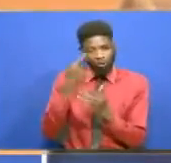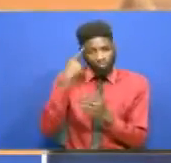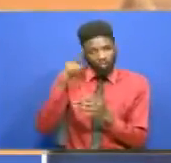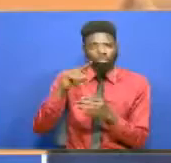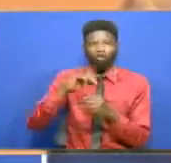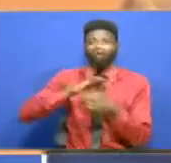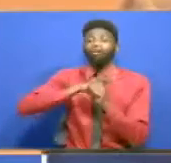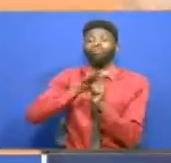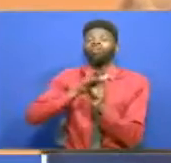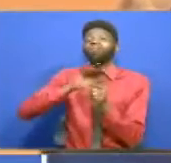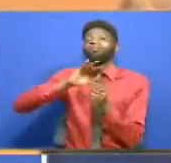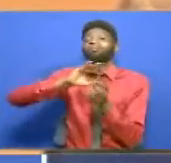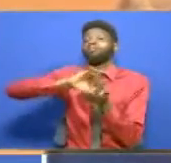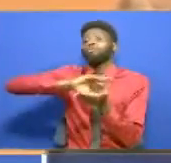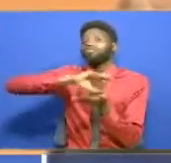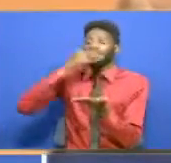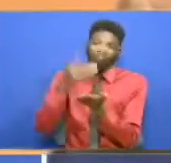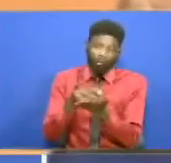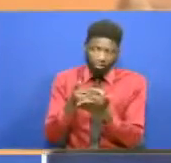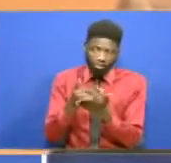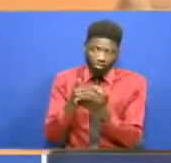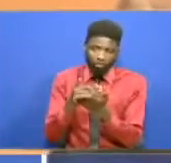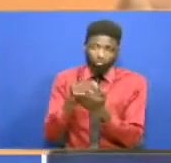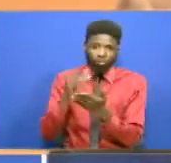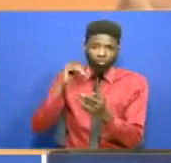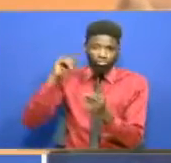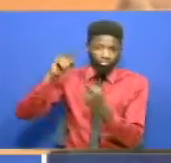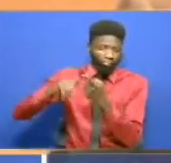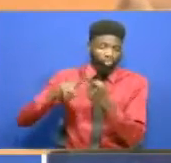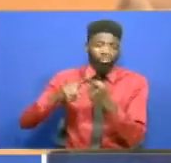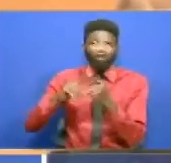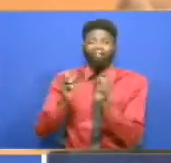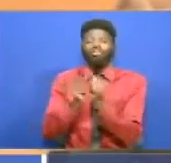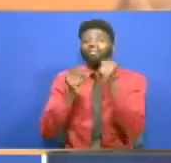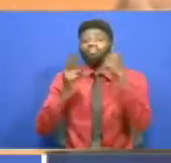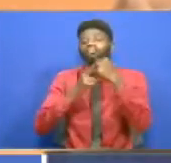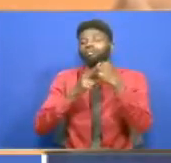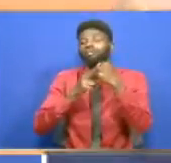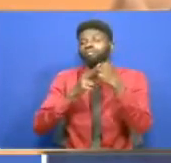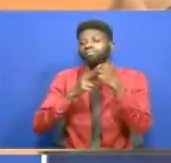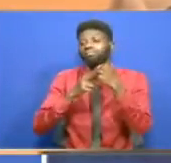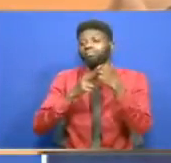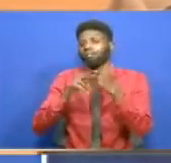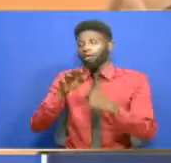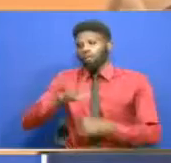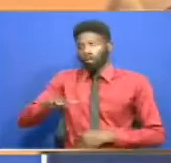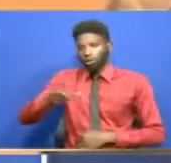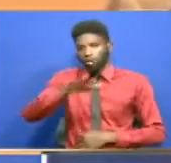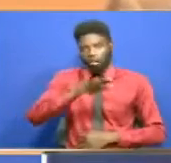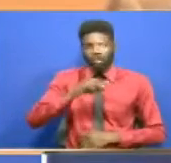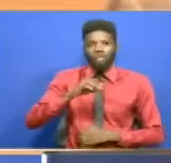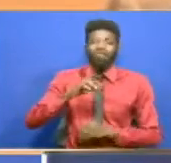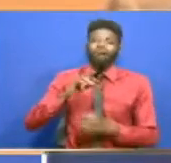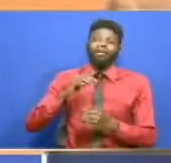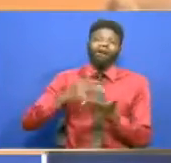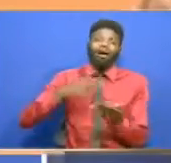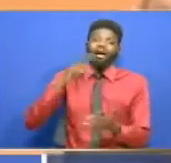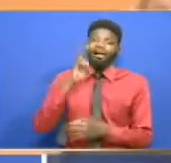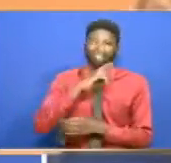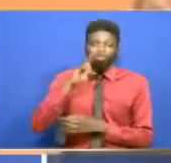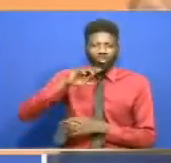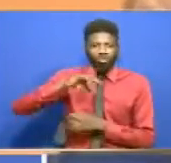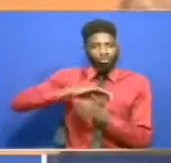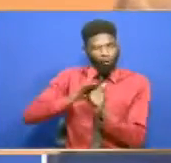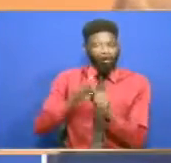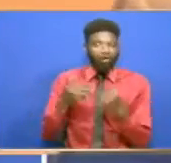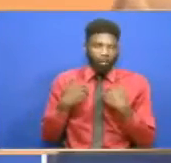response towards the 17 high-risk COVID-19 counties is yet to be released.